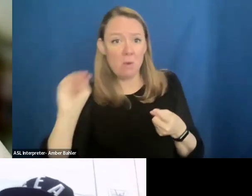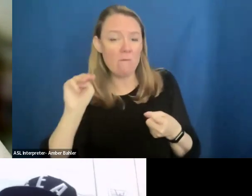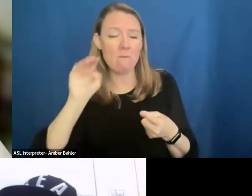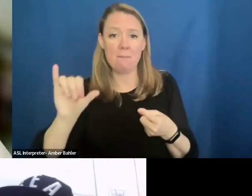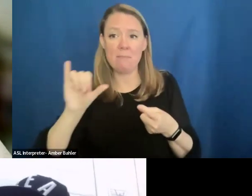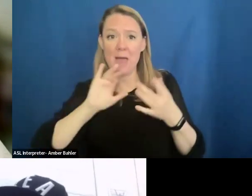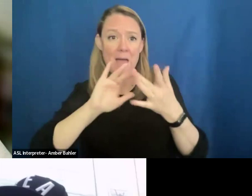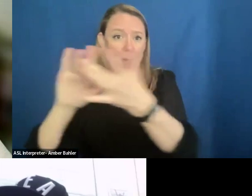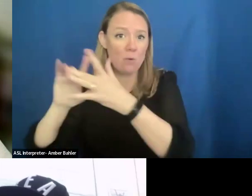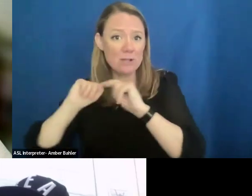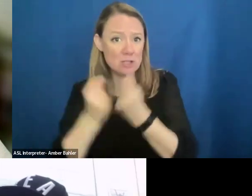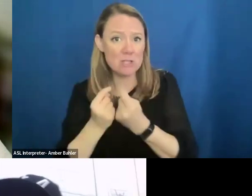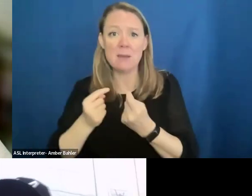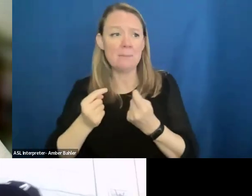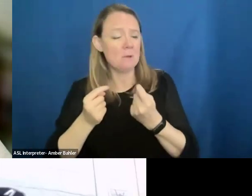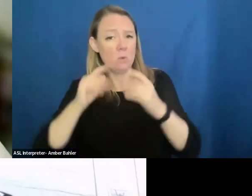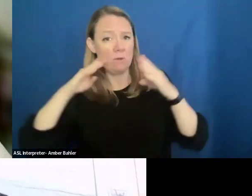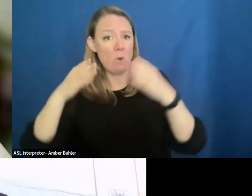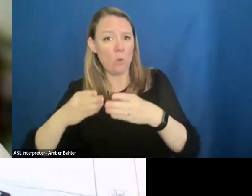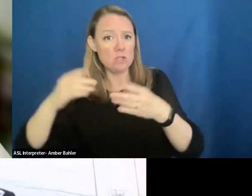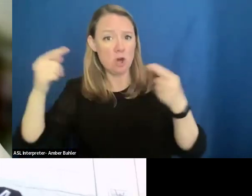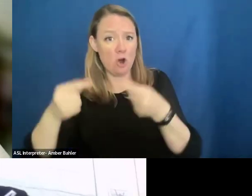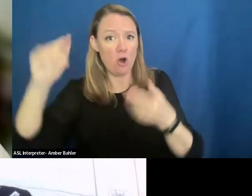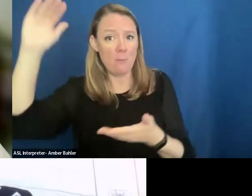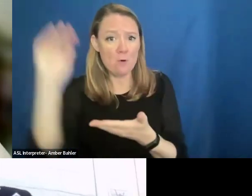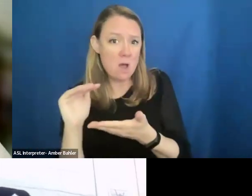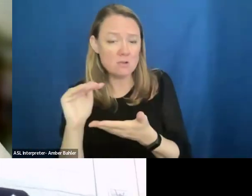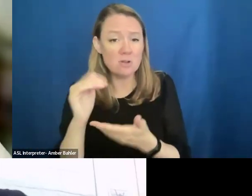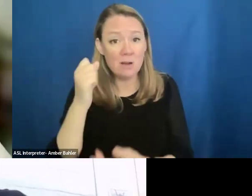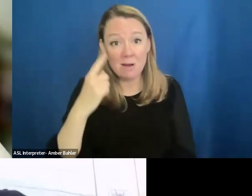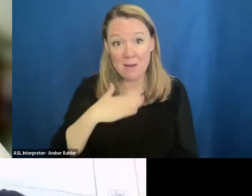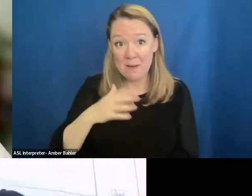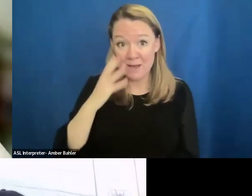reductive, but they in my experience,